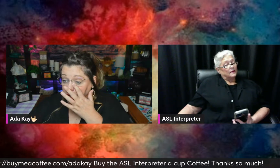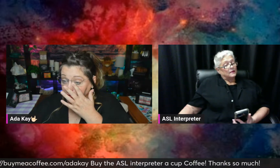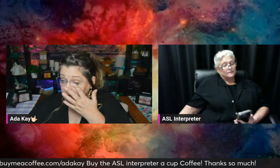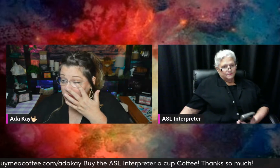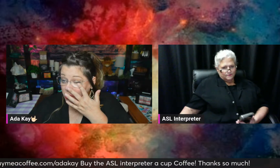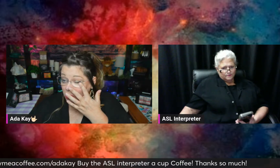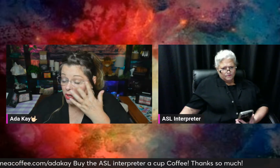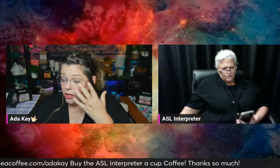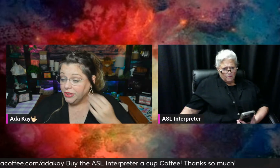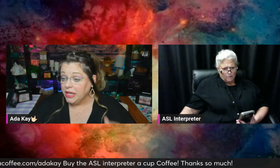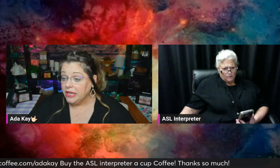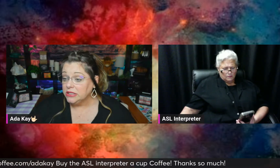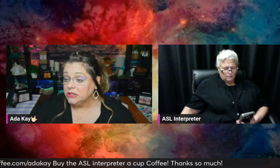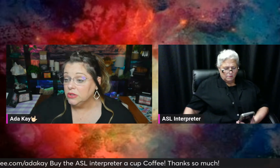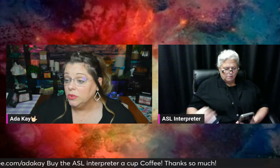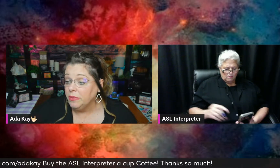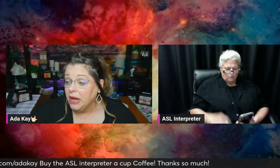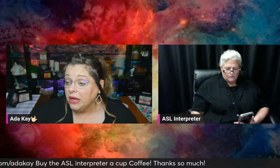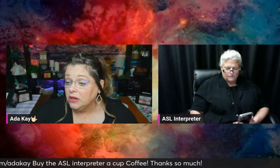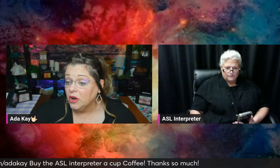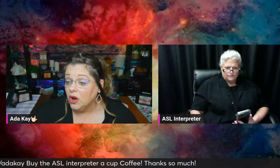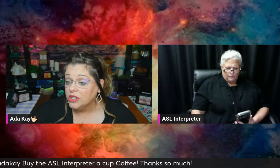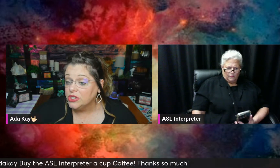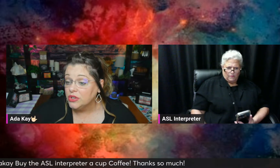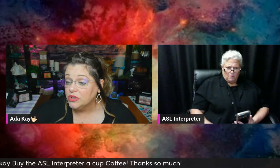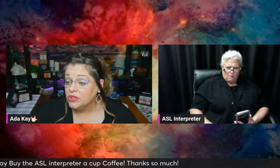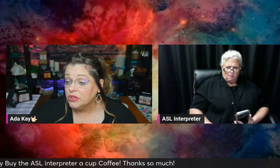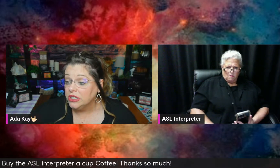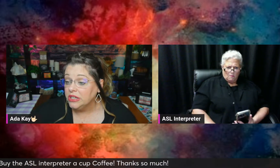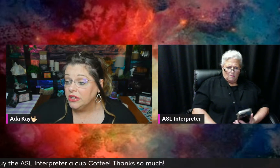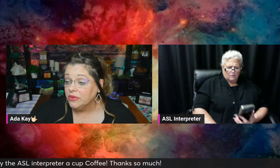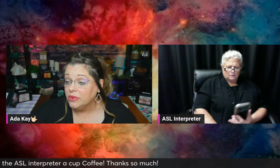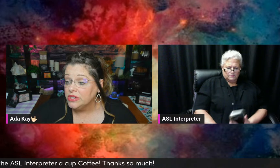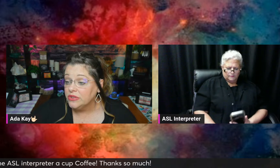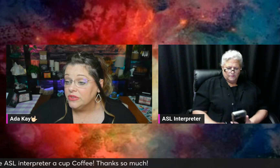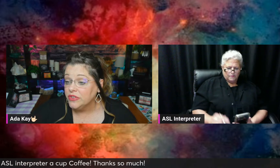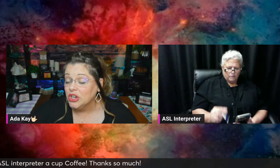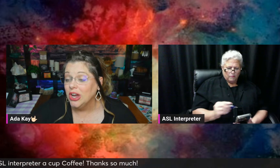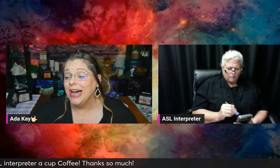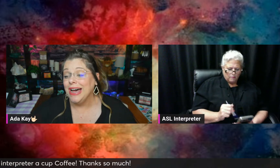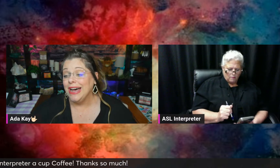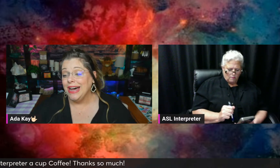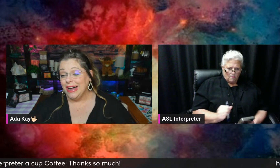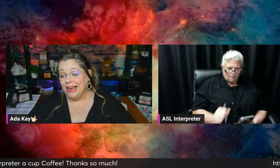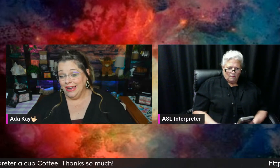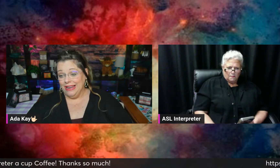Miss Kevin, doing well, thanks. Going back in August 3rd to clean out the rest of the fish.